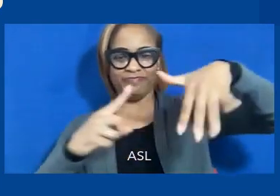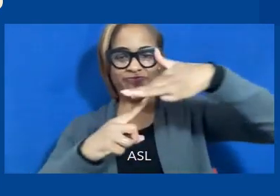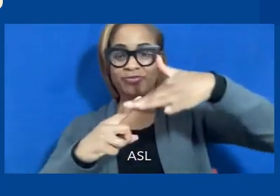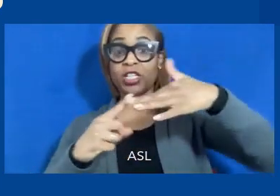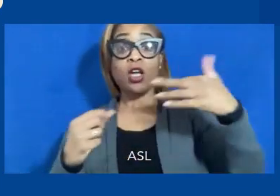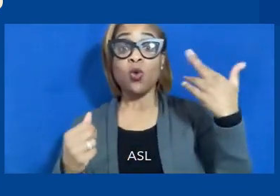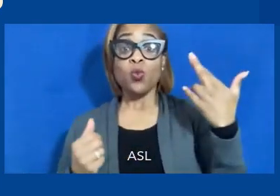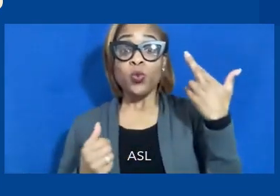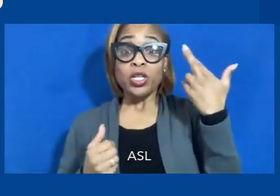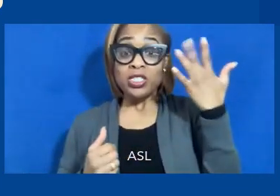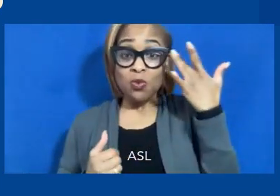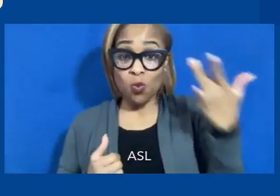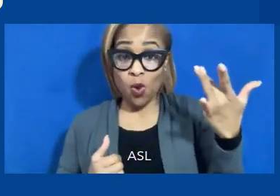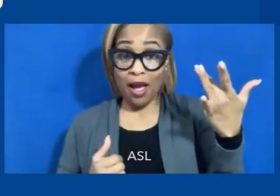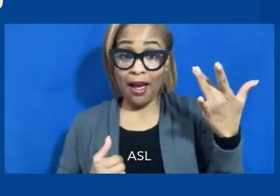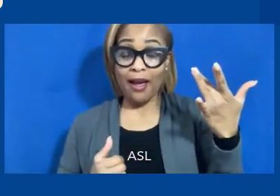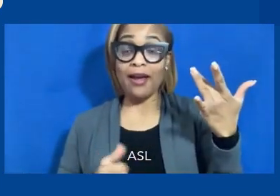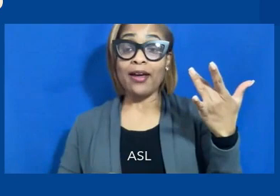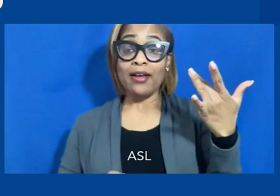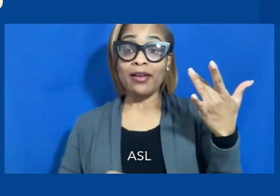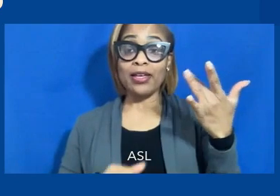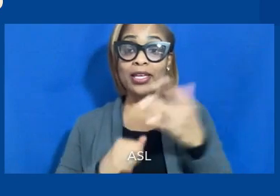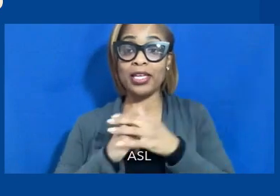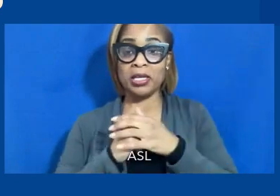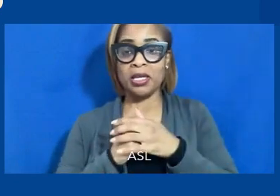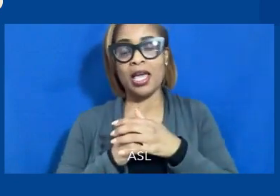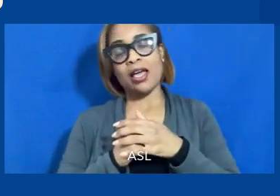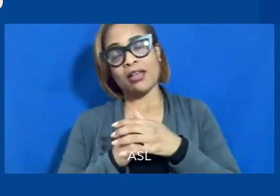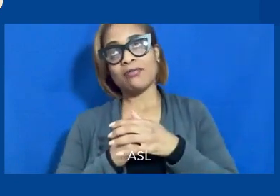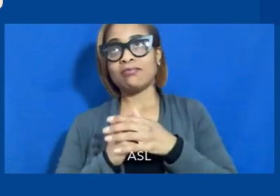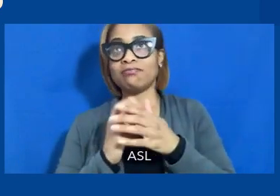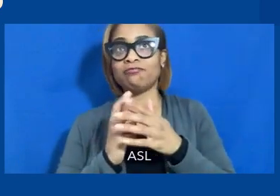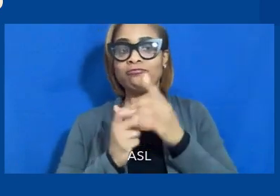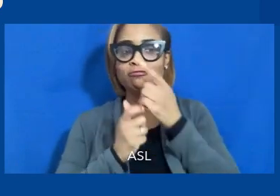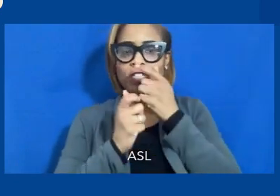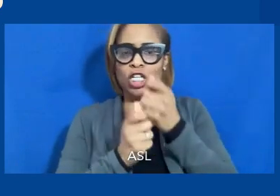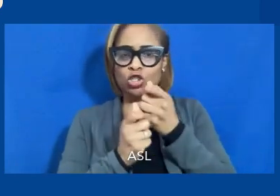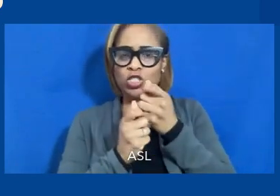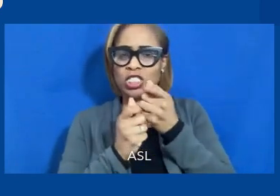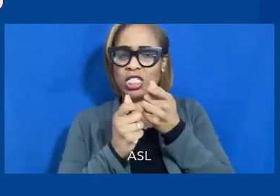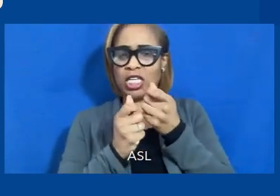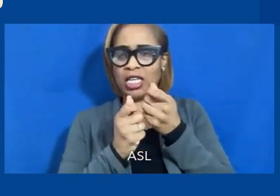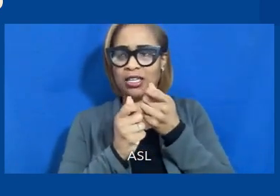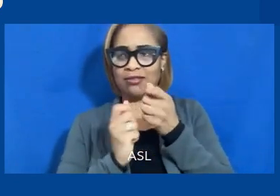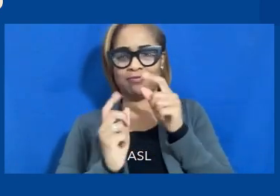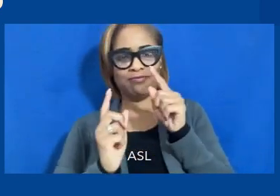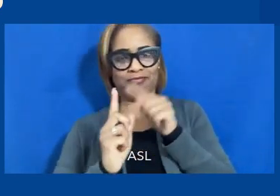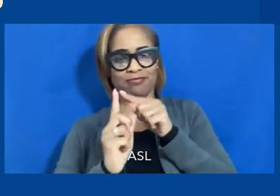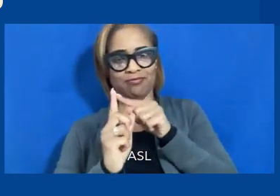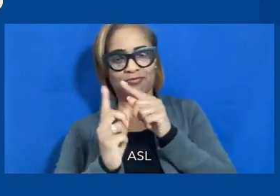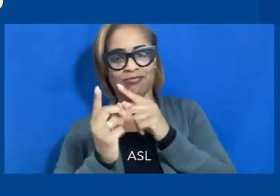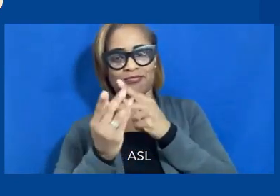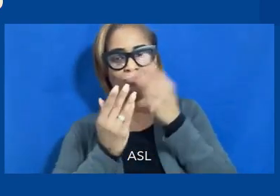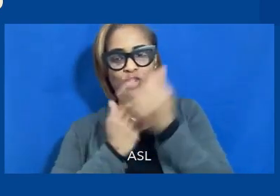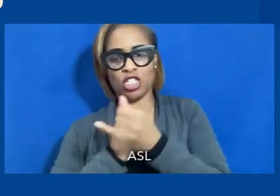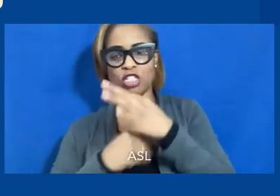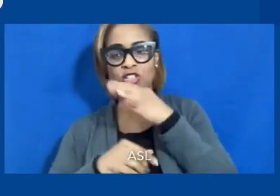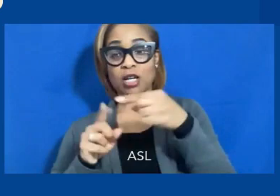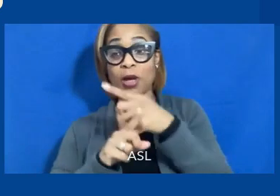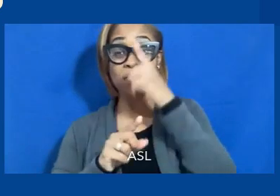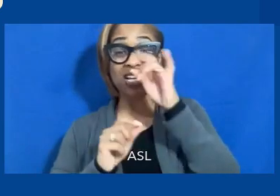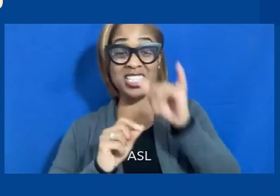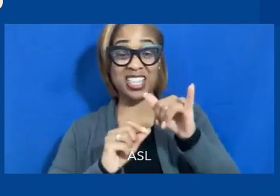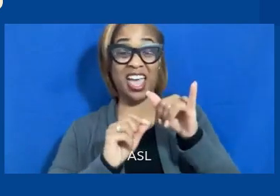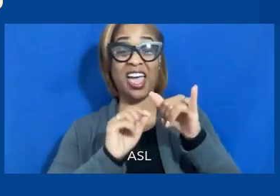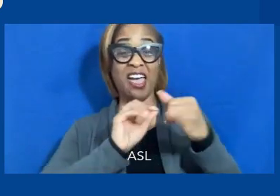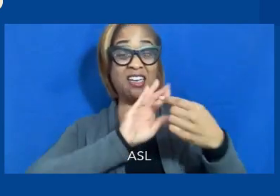was I think the reason why it's an interesting one to talk about here is because that industrialized model of filmmaking